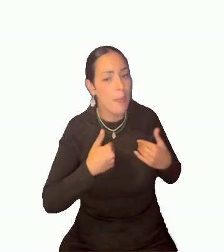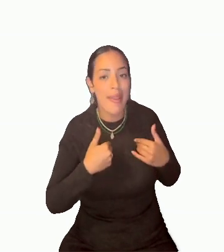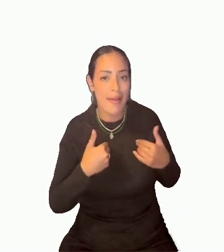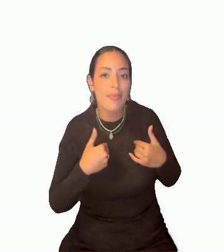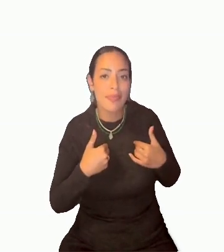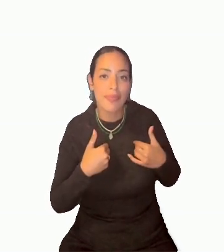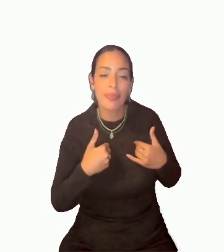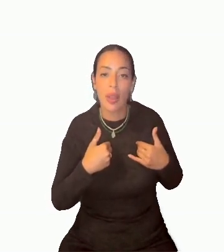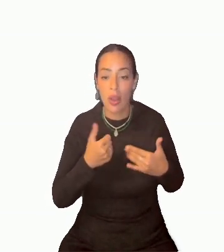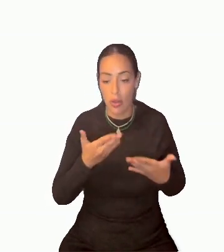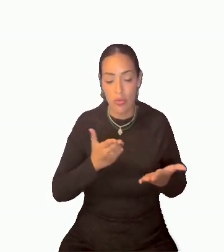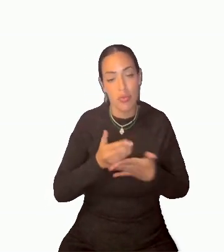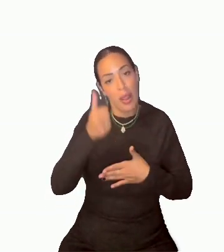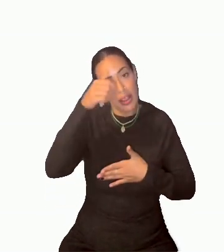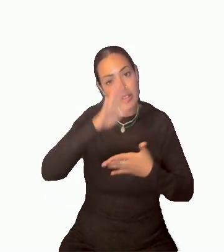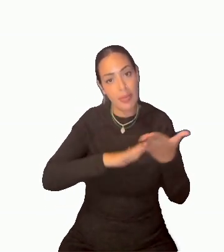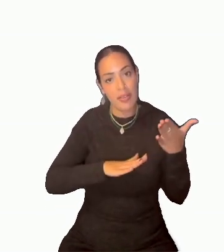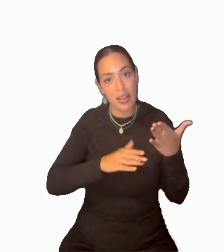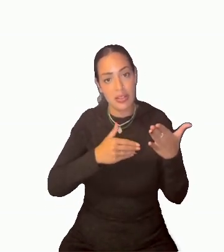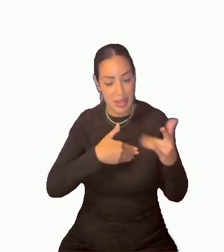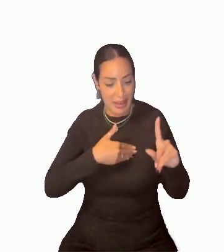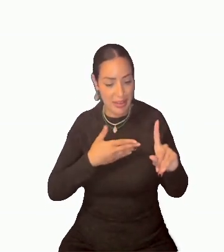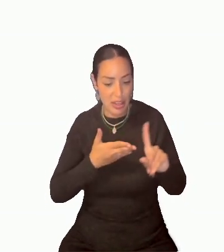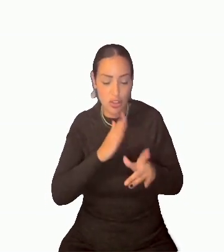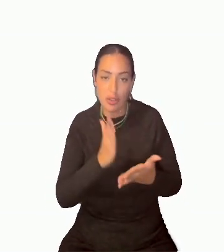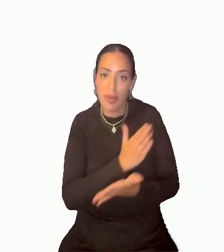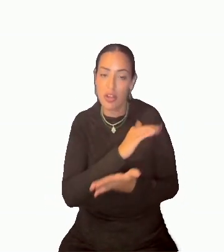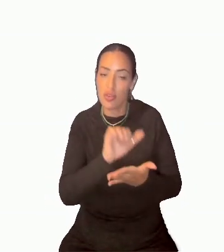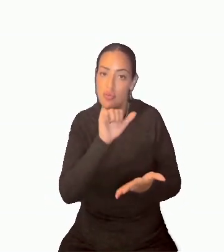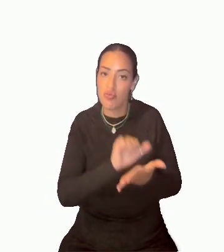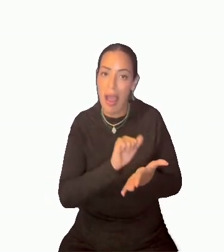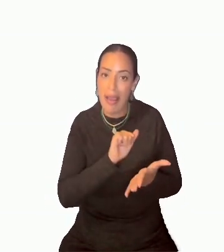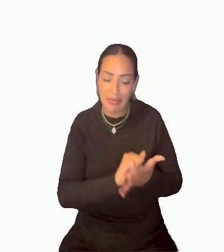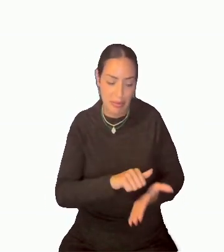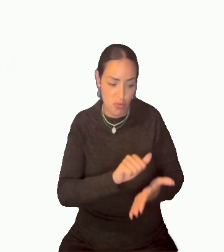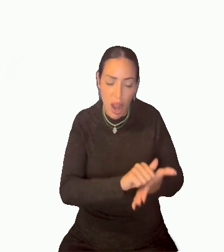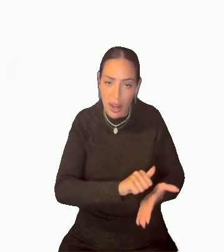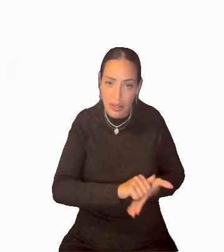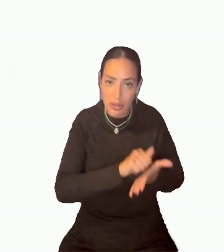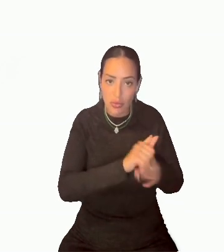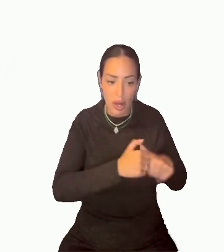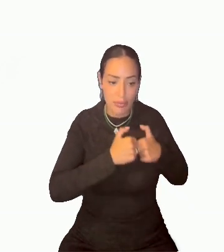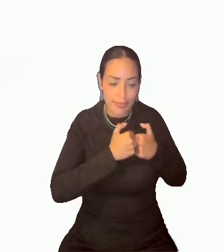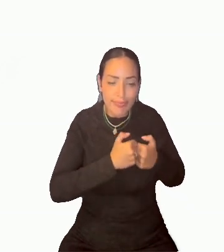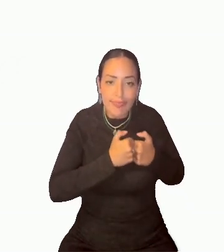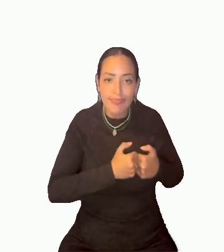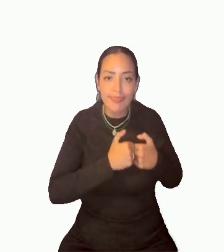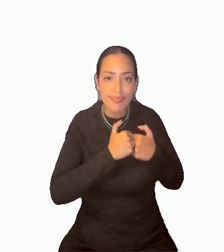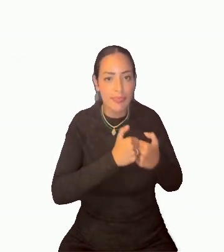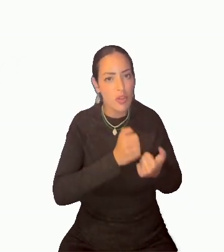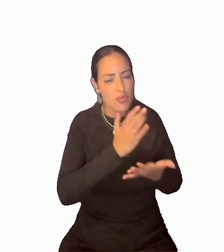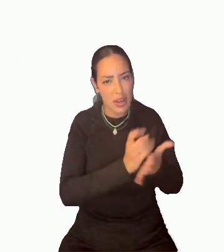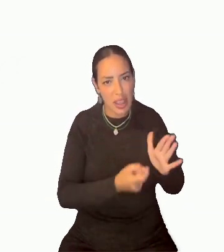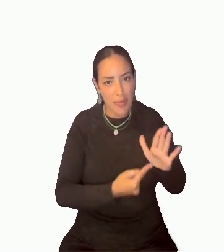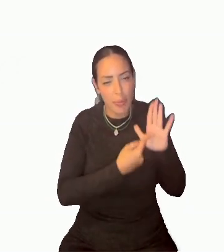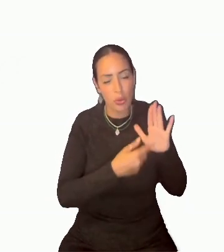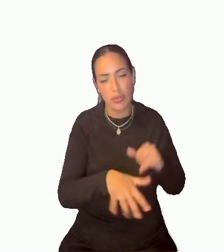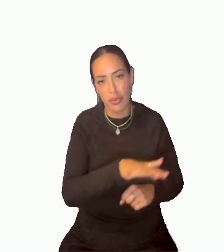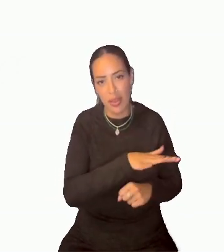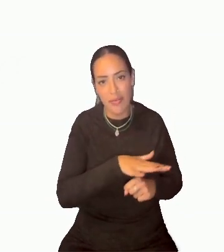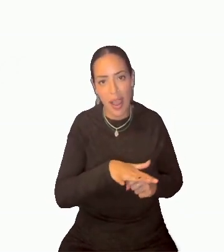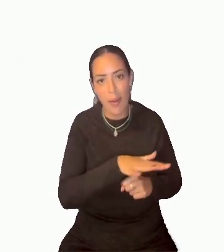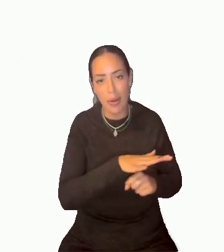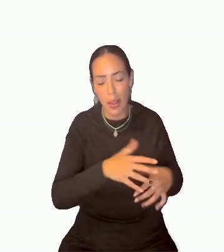my experience, the intention to get it right for them, coupled with kindness and compassion, will make a significant difference to the